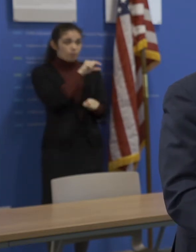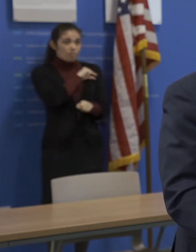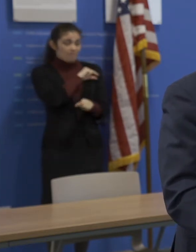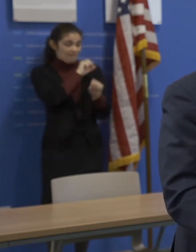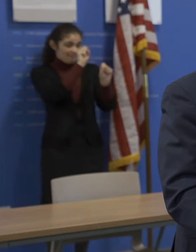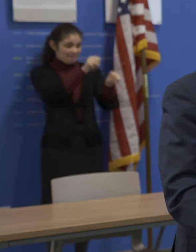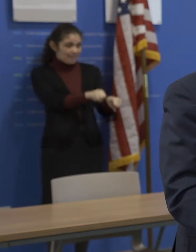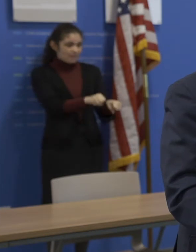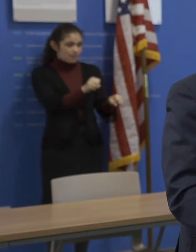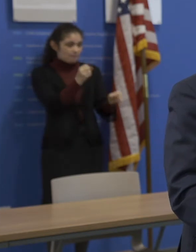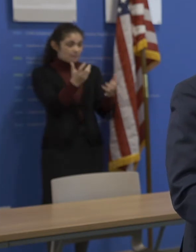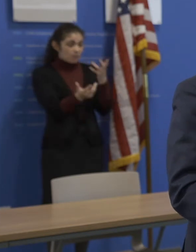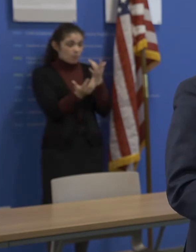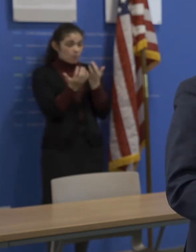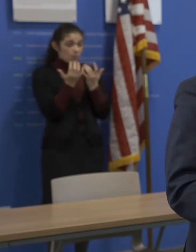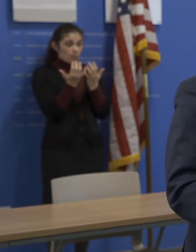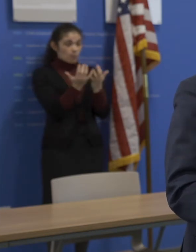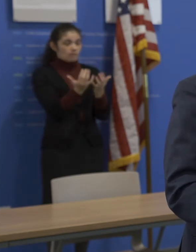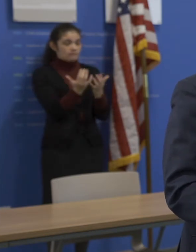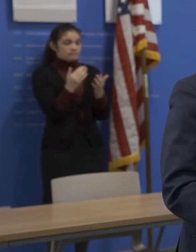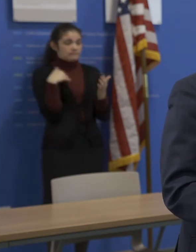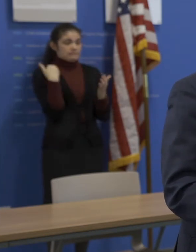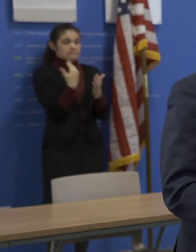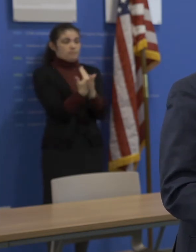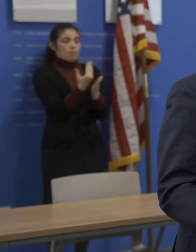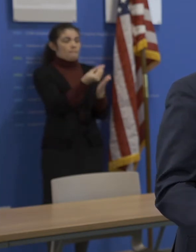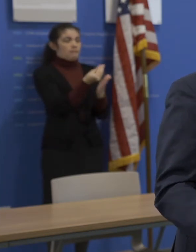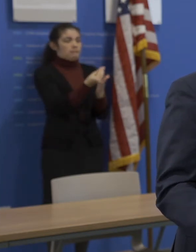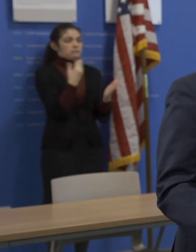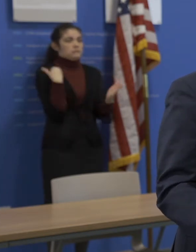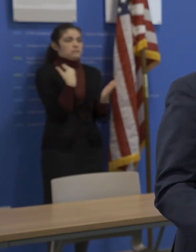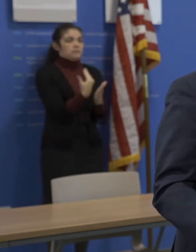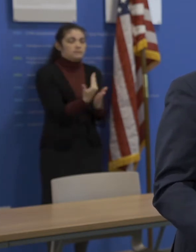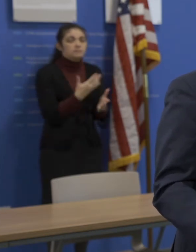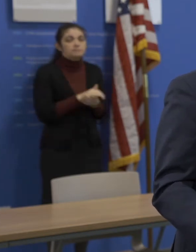to wait a period of time to get the cash that they need.